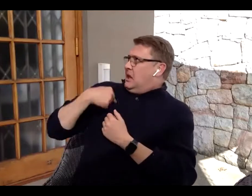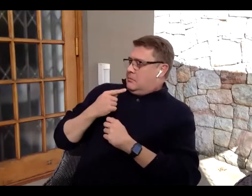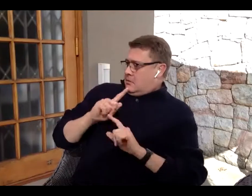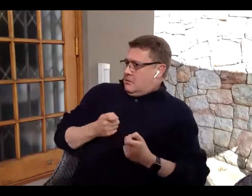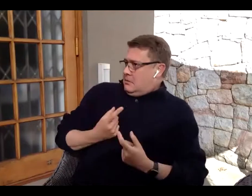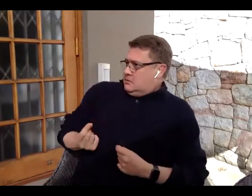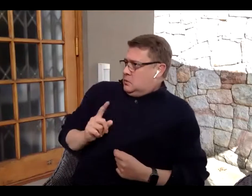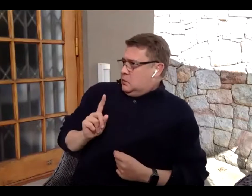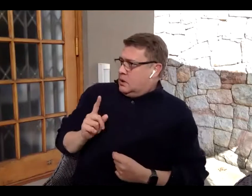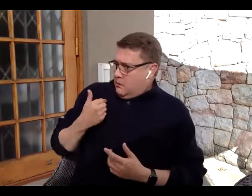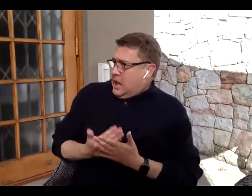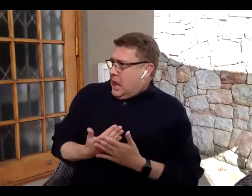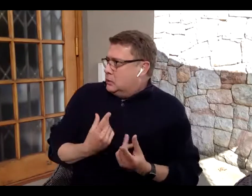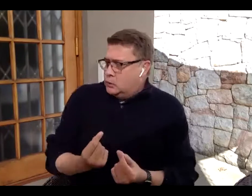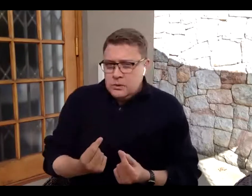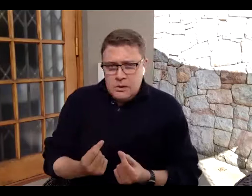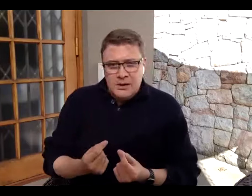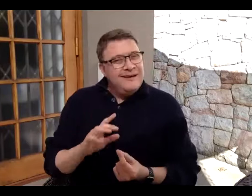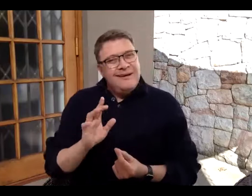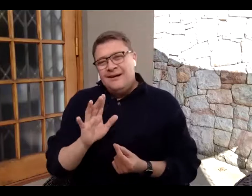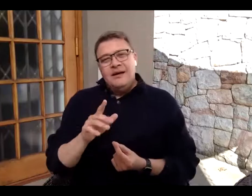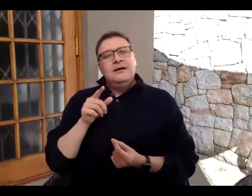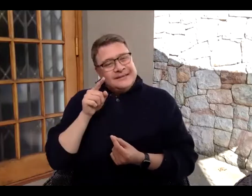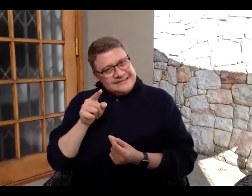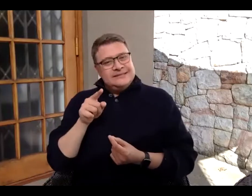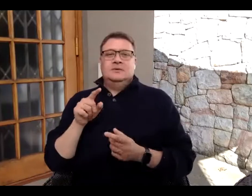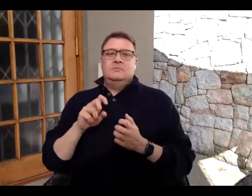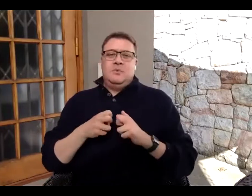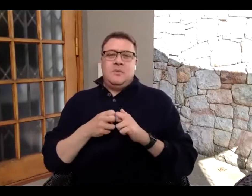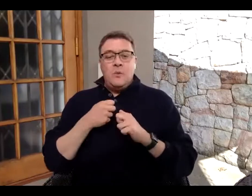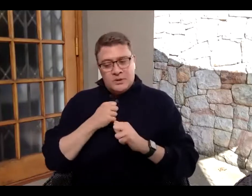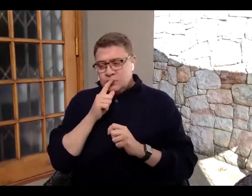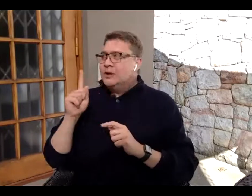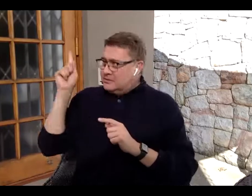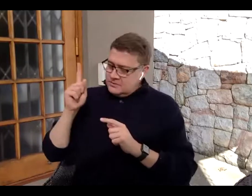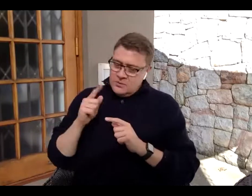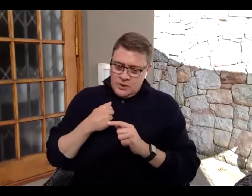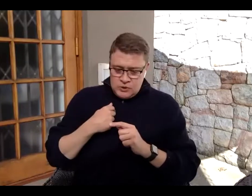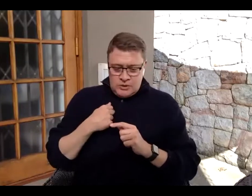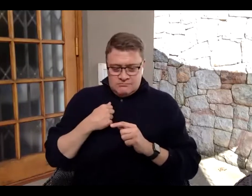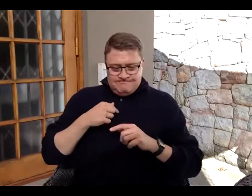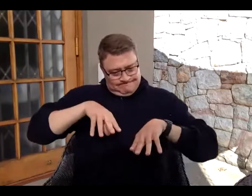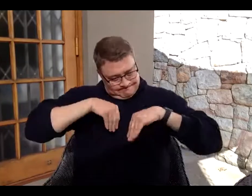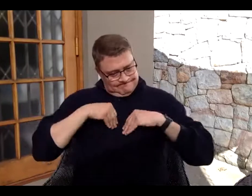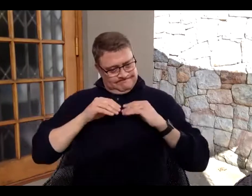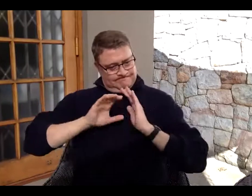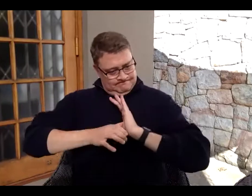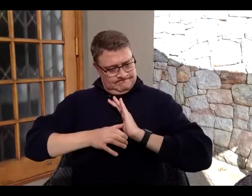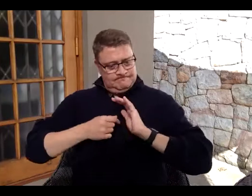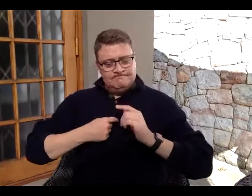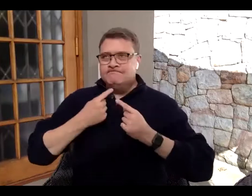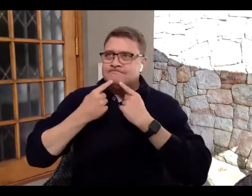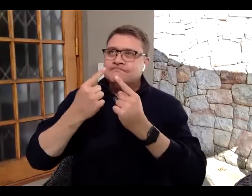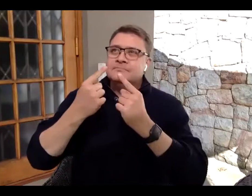we can or we cannot, instead of, embracing our own disability. I think the most empowering